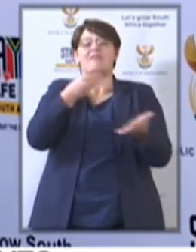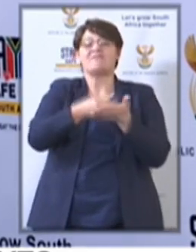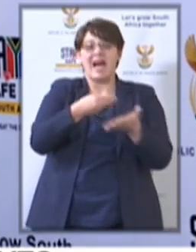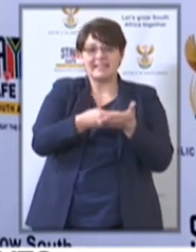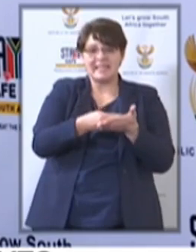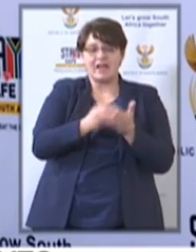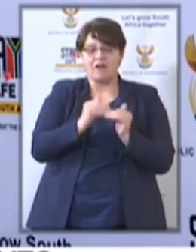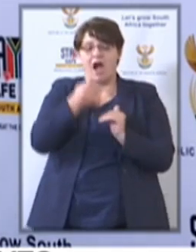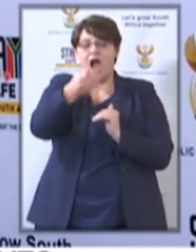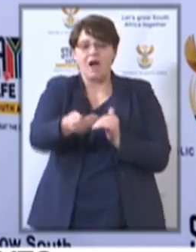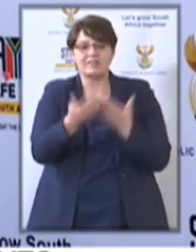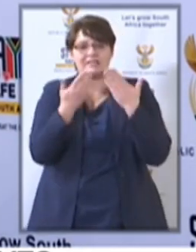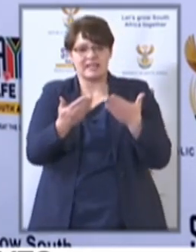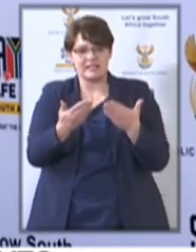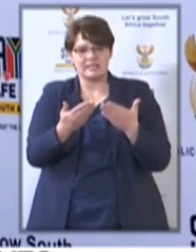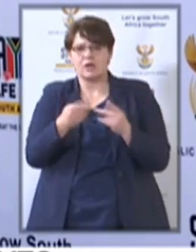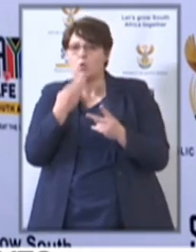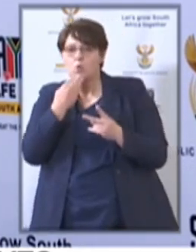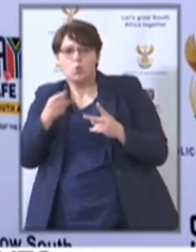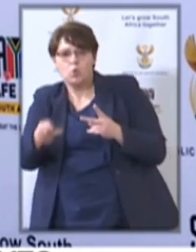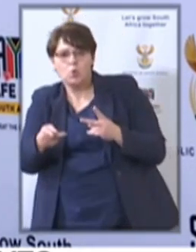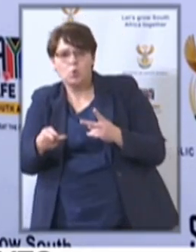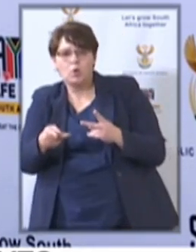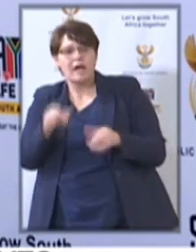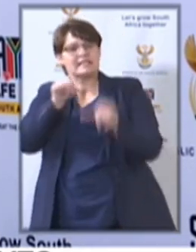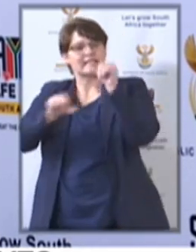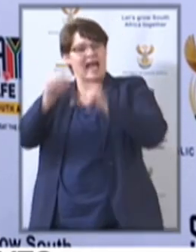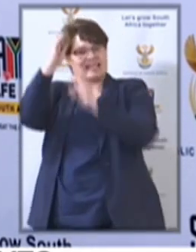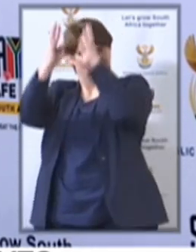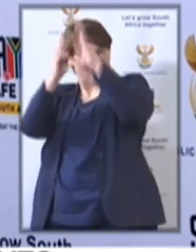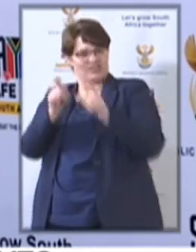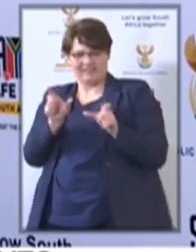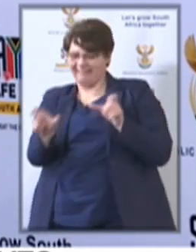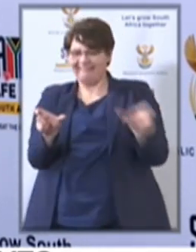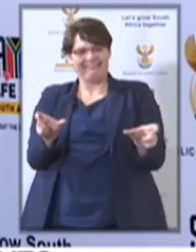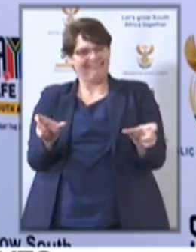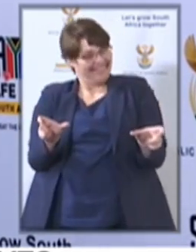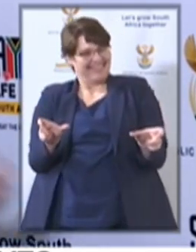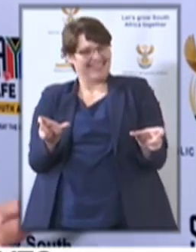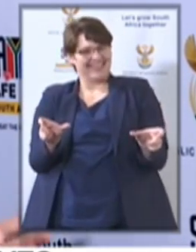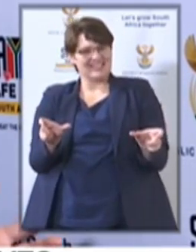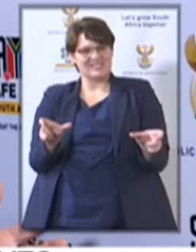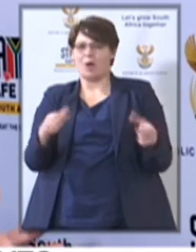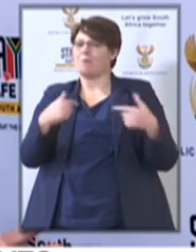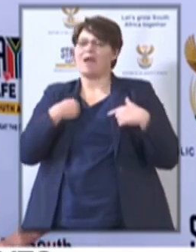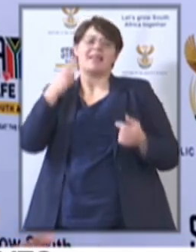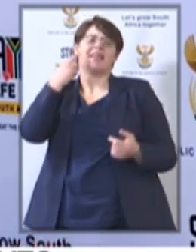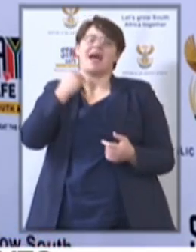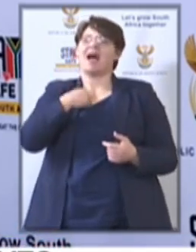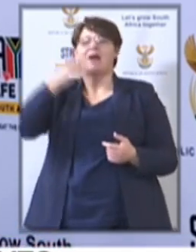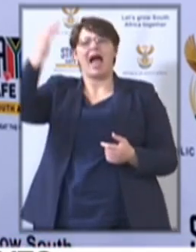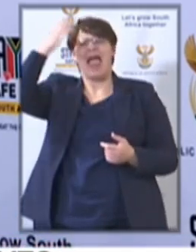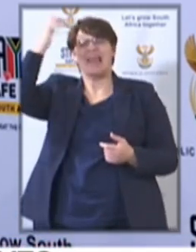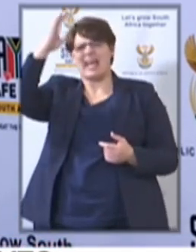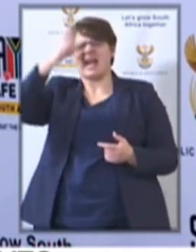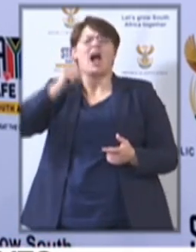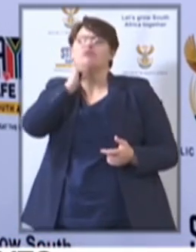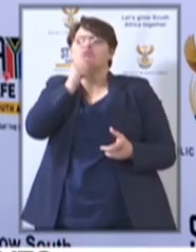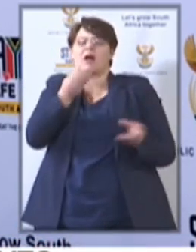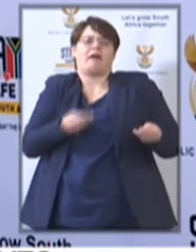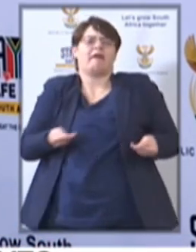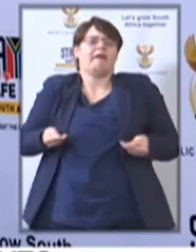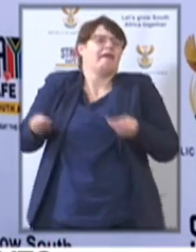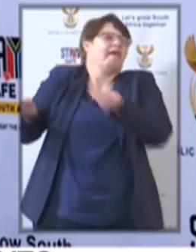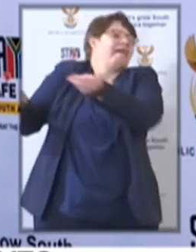for postgraduates falls under the Department of Science and Innovation. So I have a lovely headache.